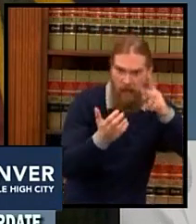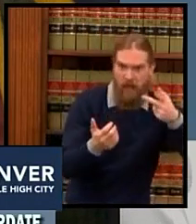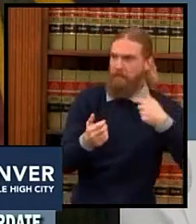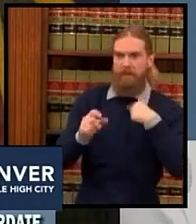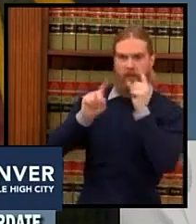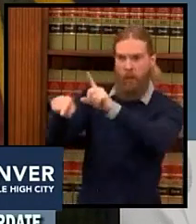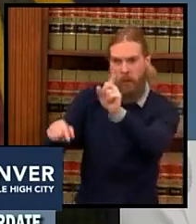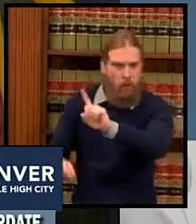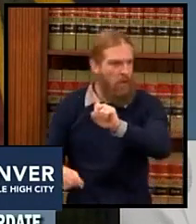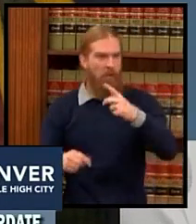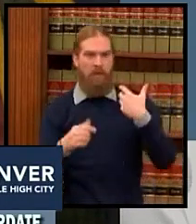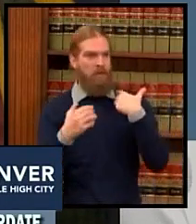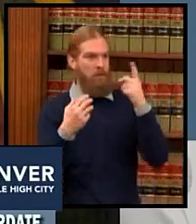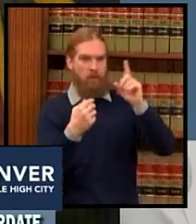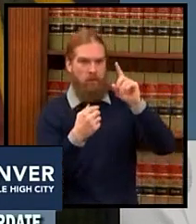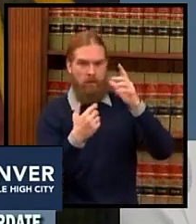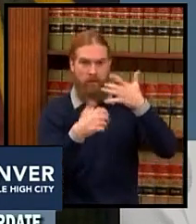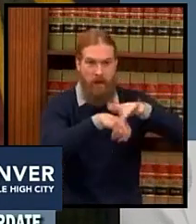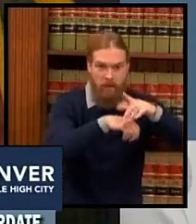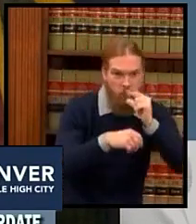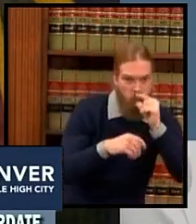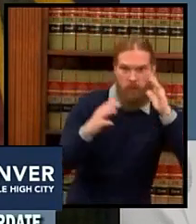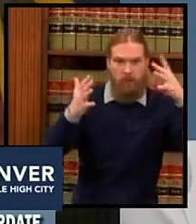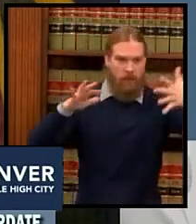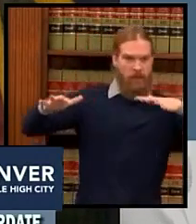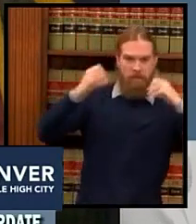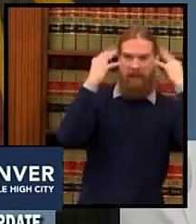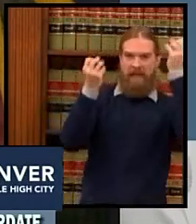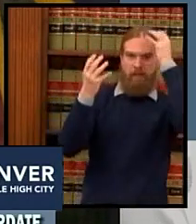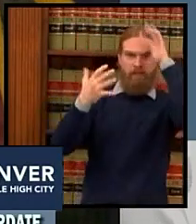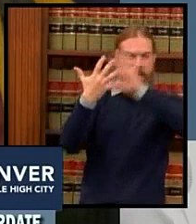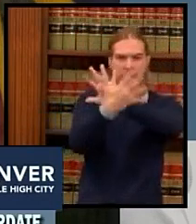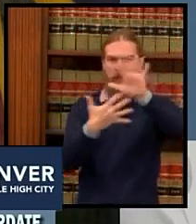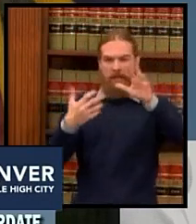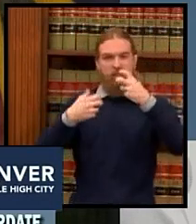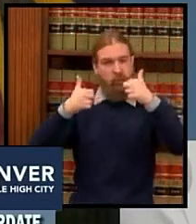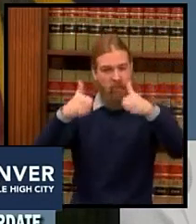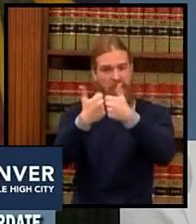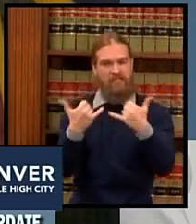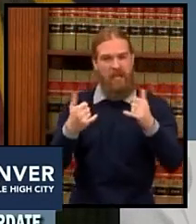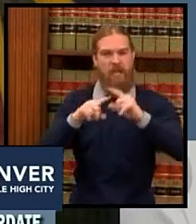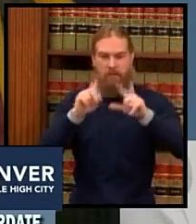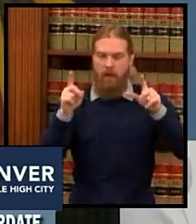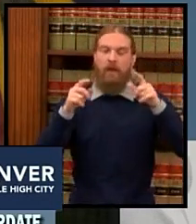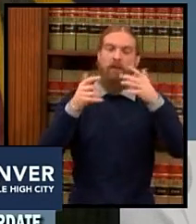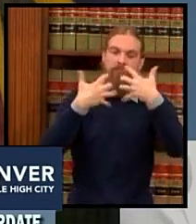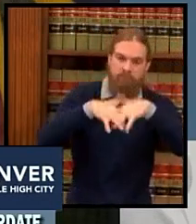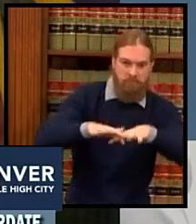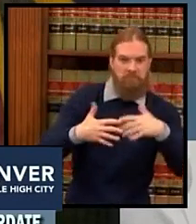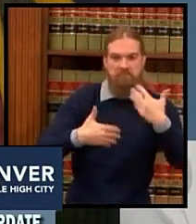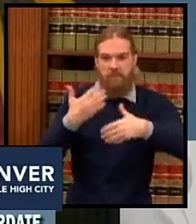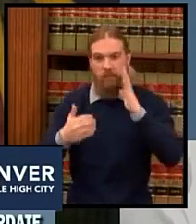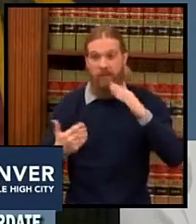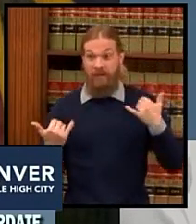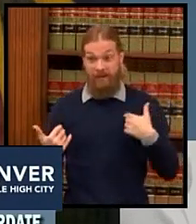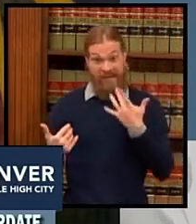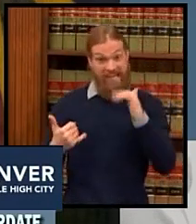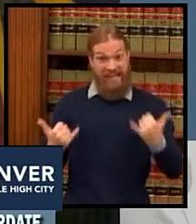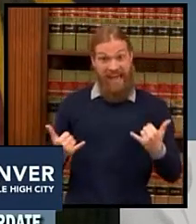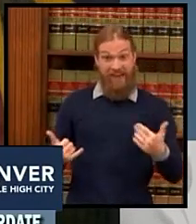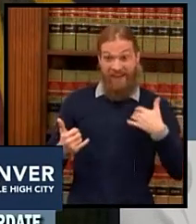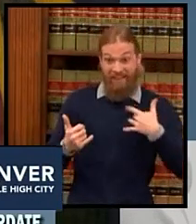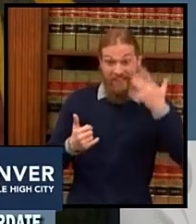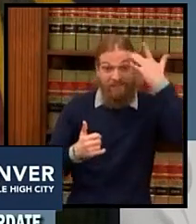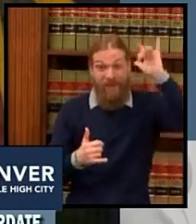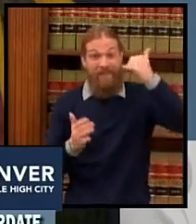us are at a place or age in our lives where we take for granted access to technology, and we have our smartphones and computers. A lot of